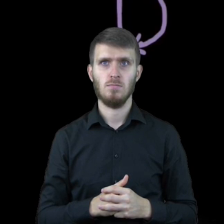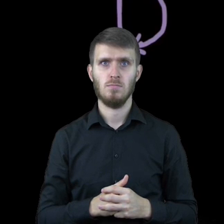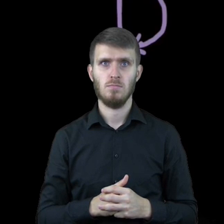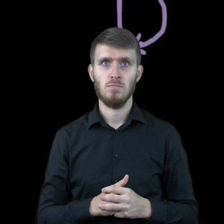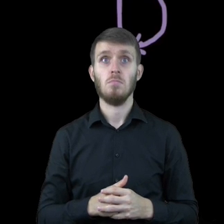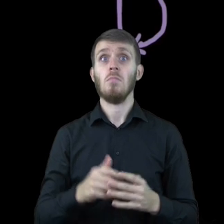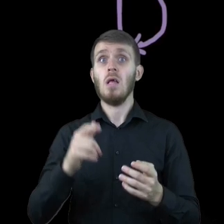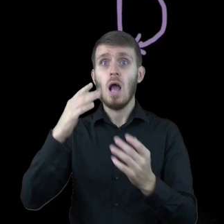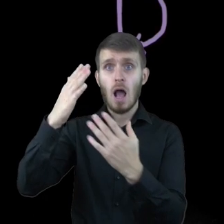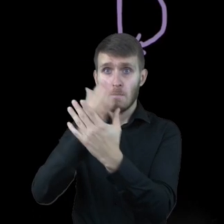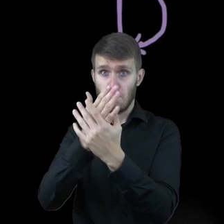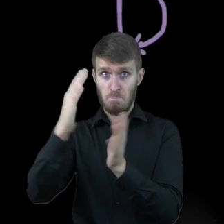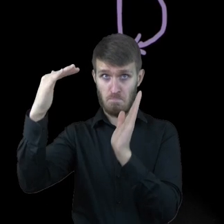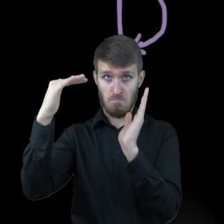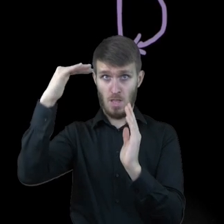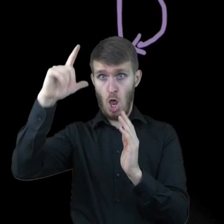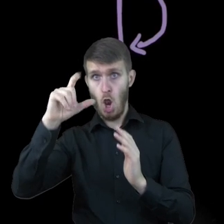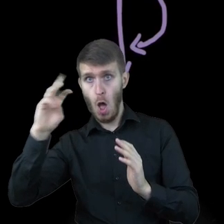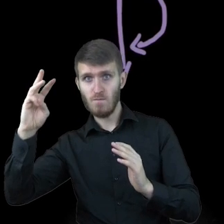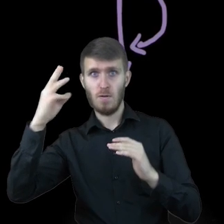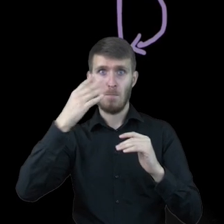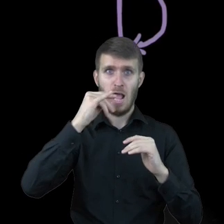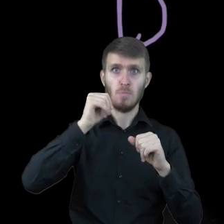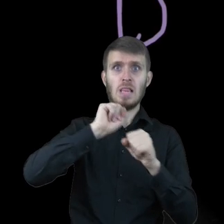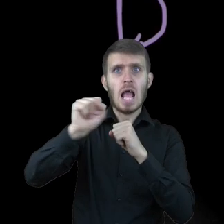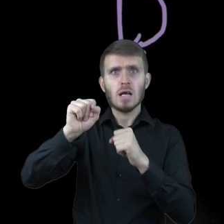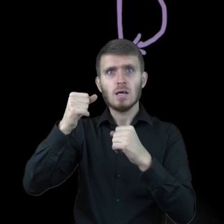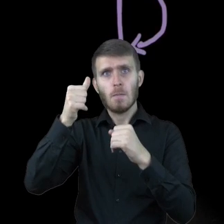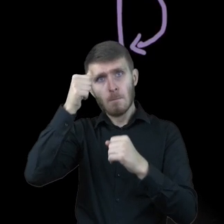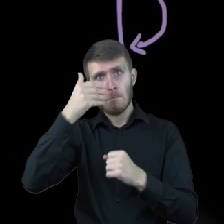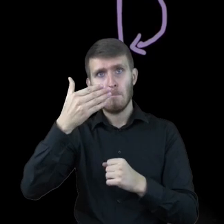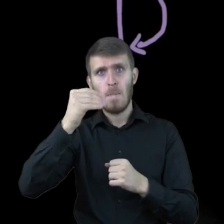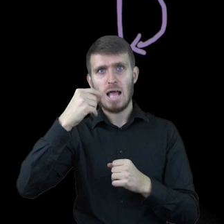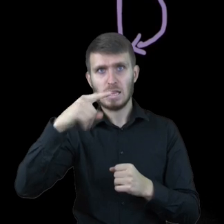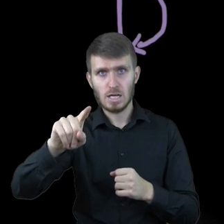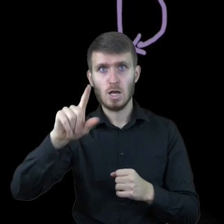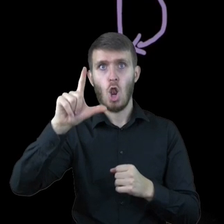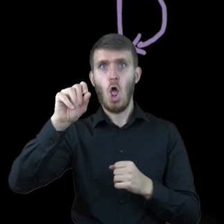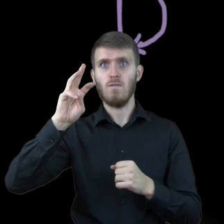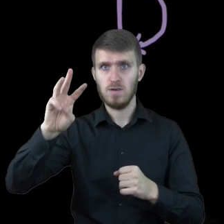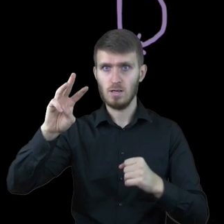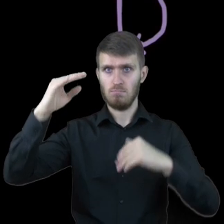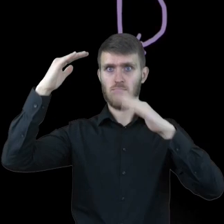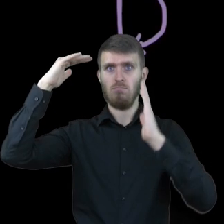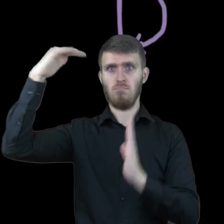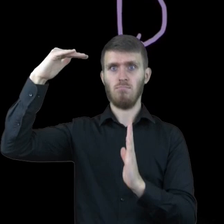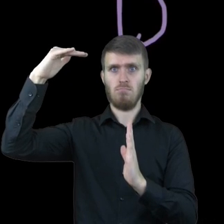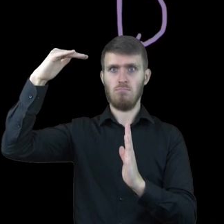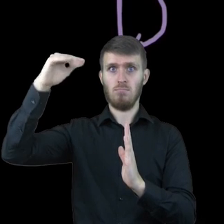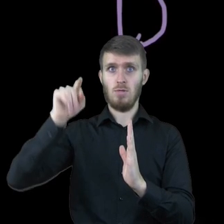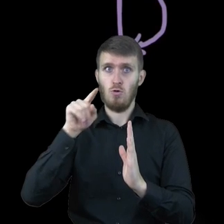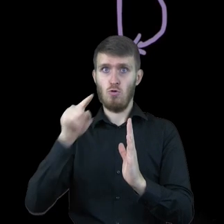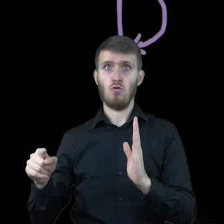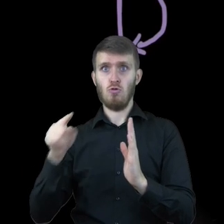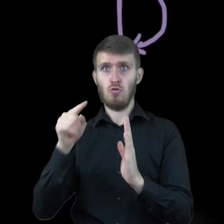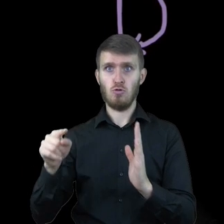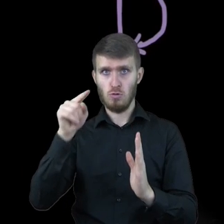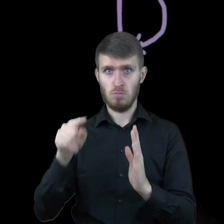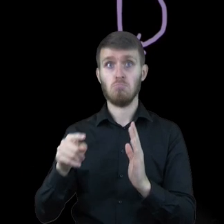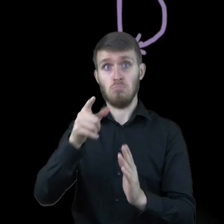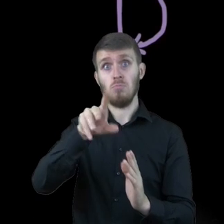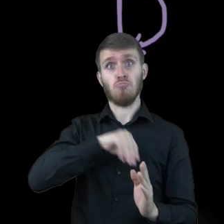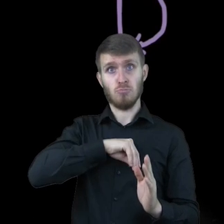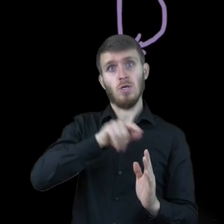is medium, low. So turning our stove dial 135 degrees to the right,